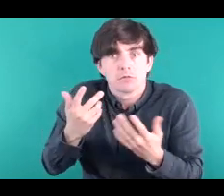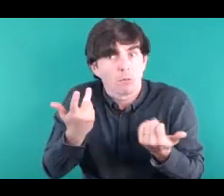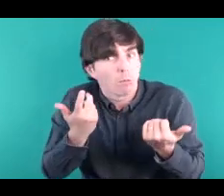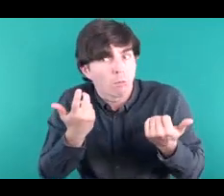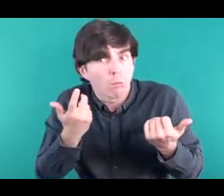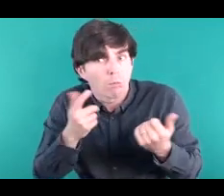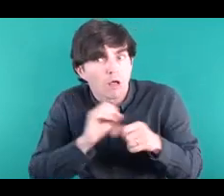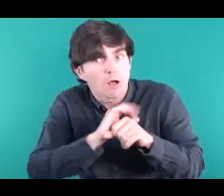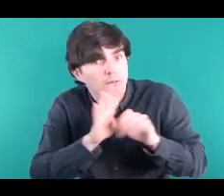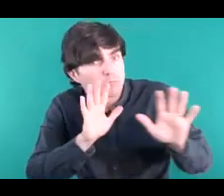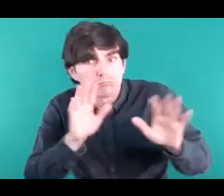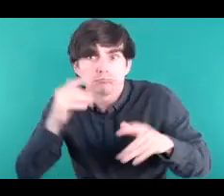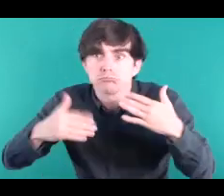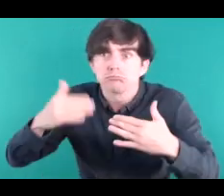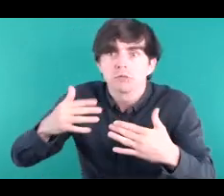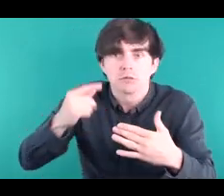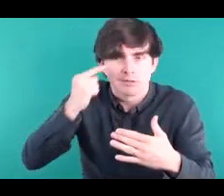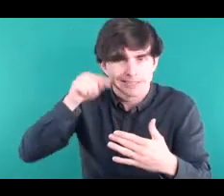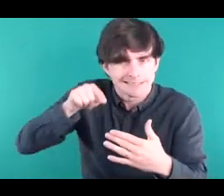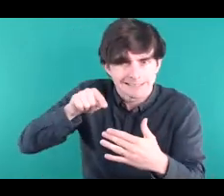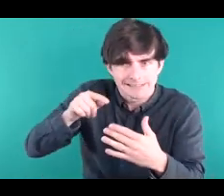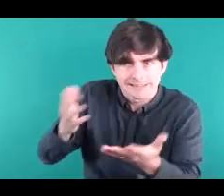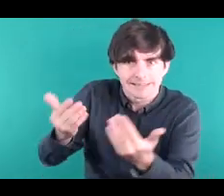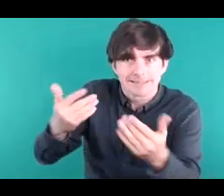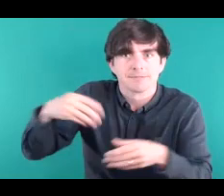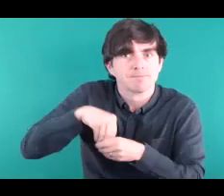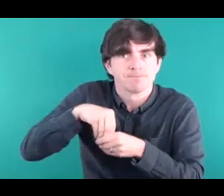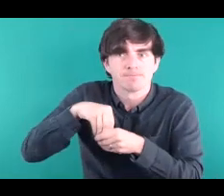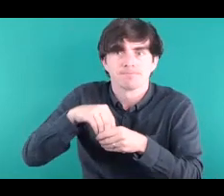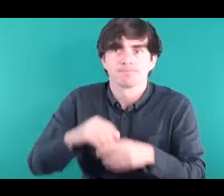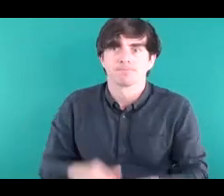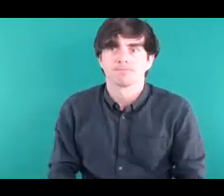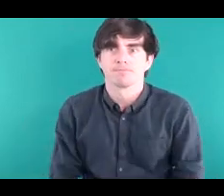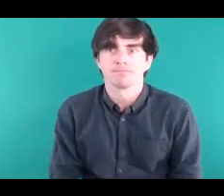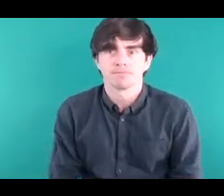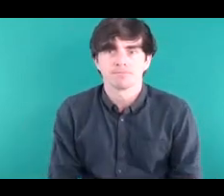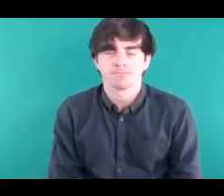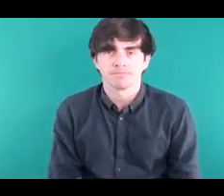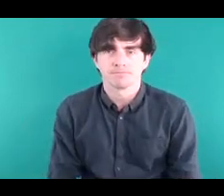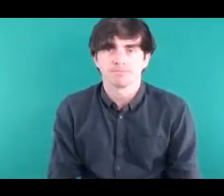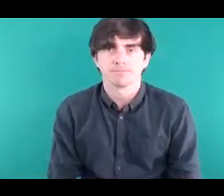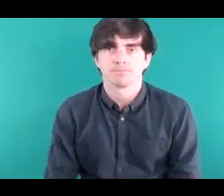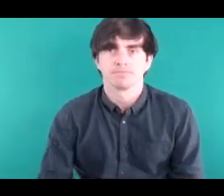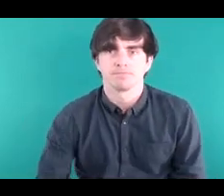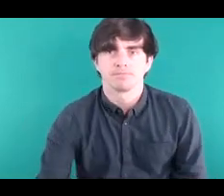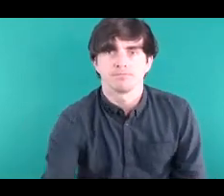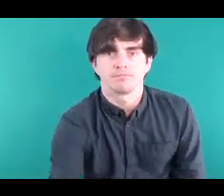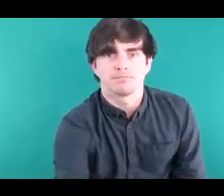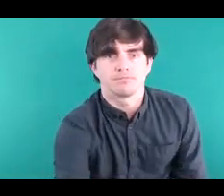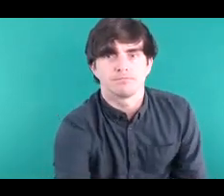those issues from Africa and more specifically from Kenya. Fatma, the floor is yours, and let me know when you want me to shift